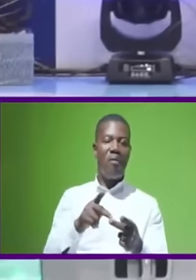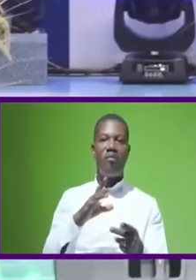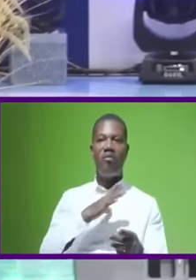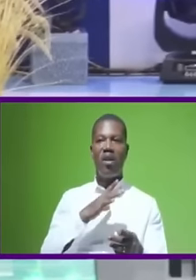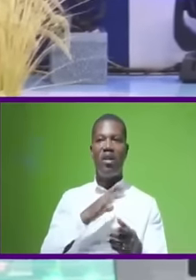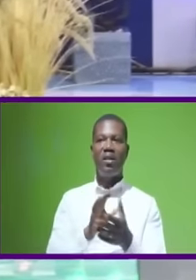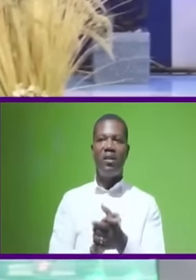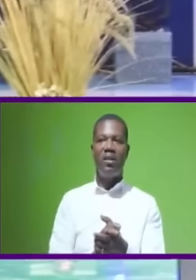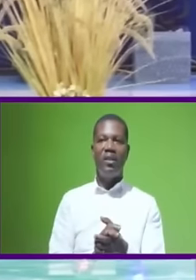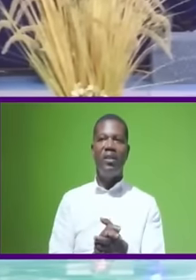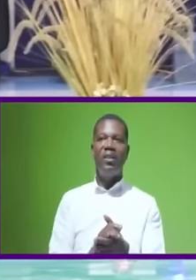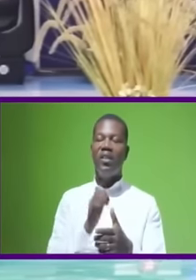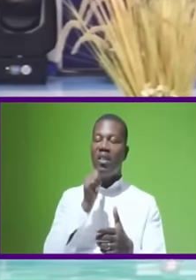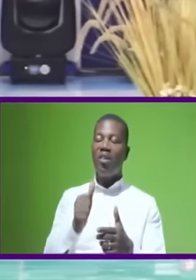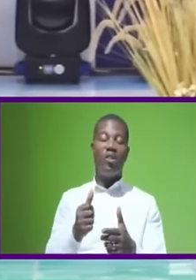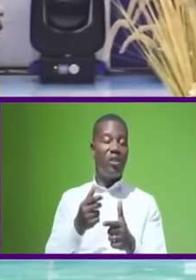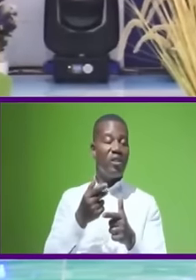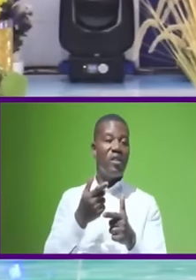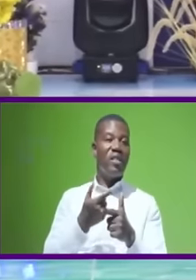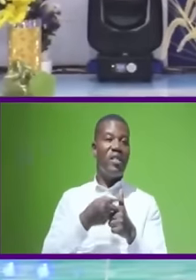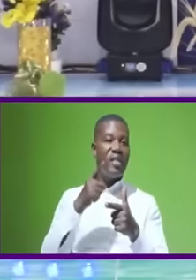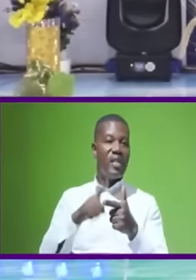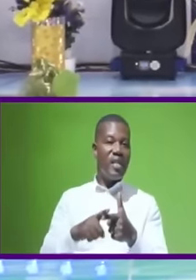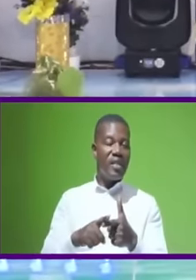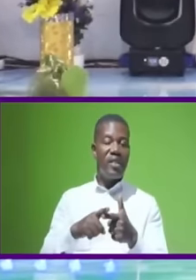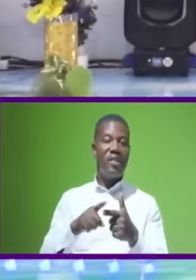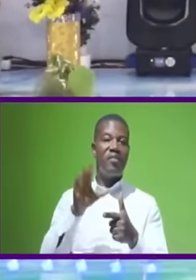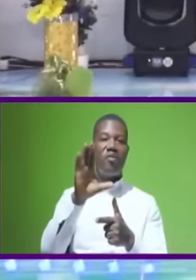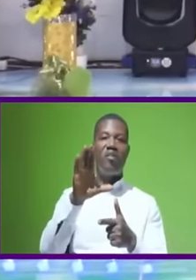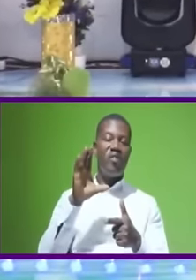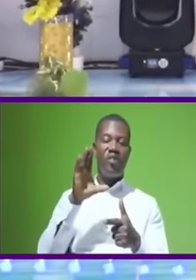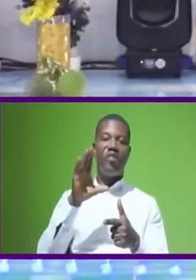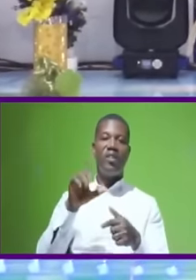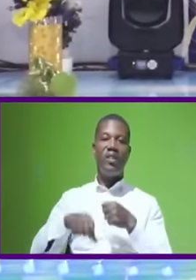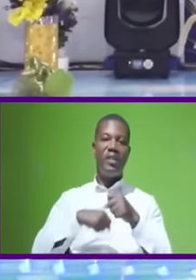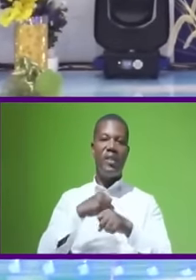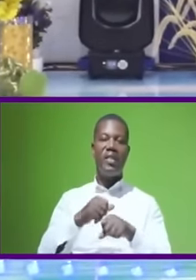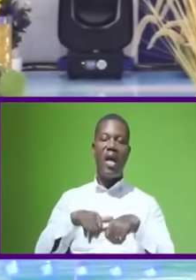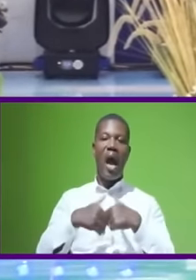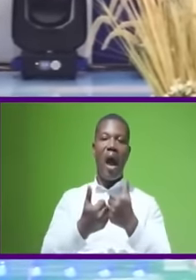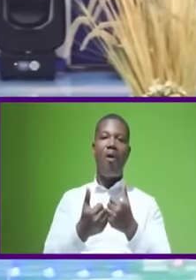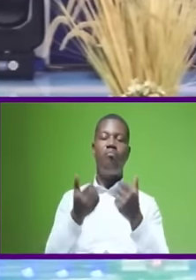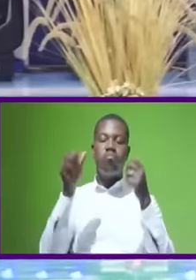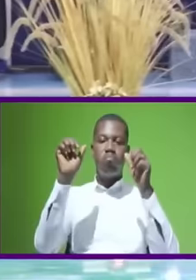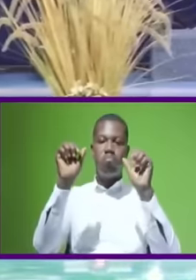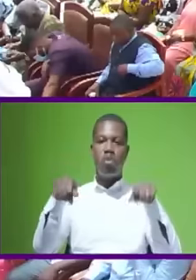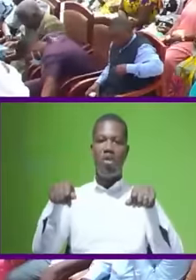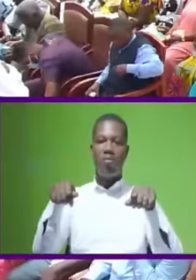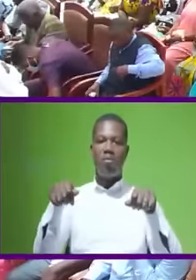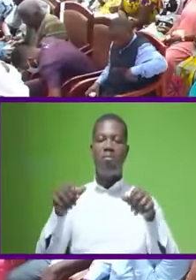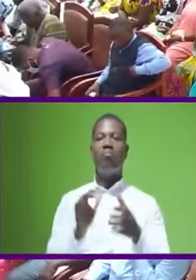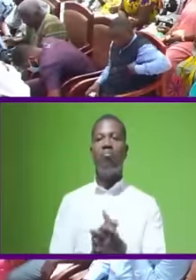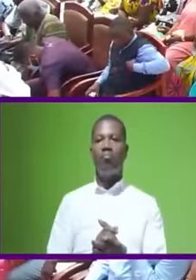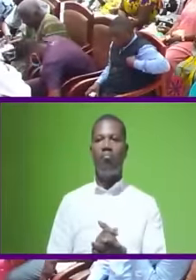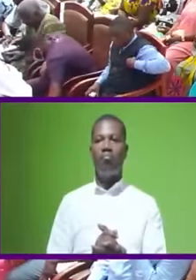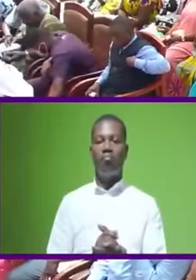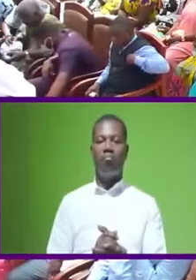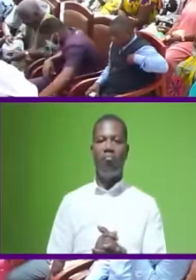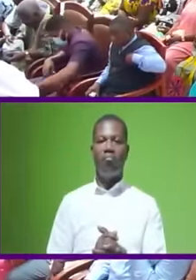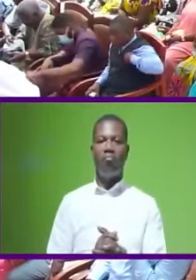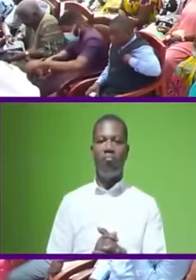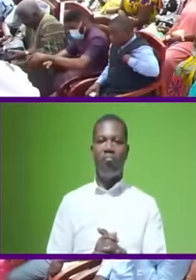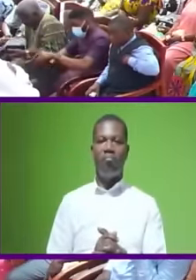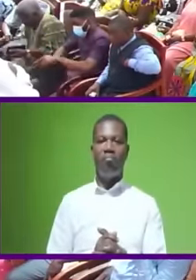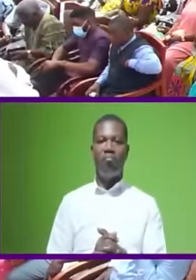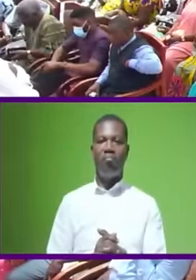unless the next 500 years, and that is why I shall live long My living long is for me